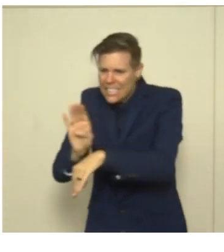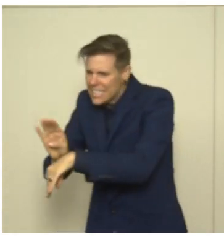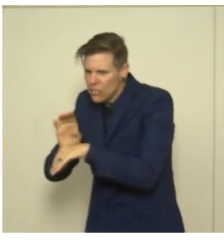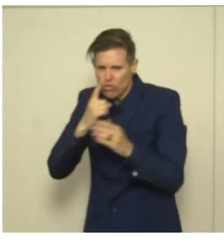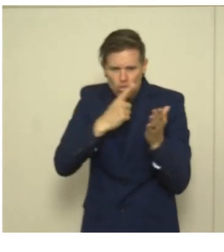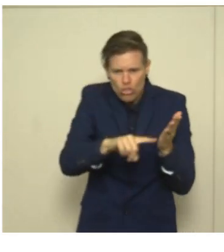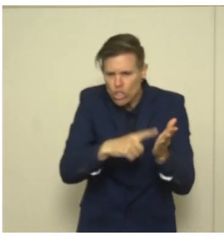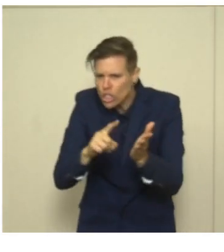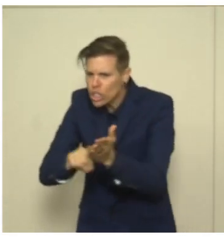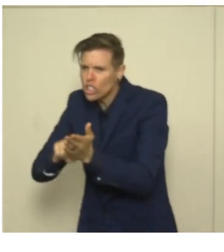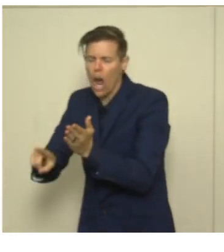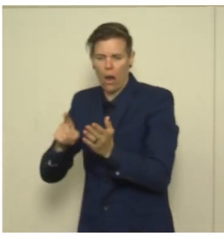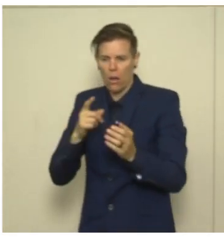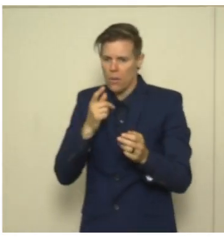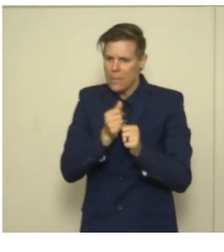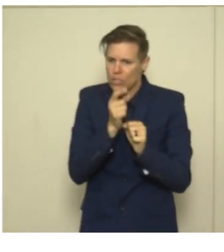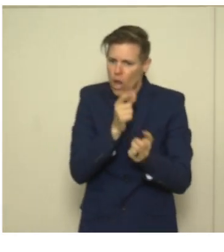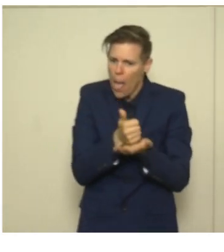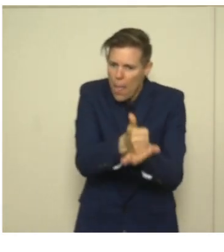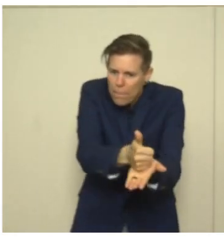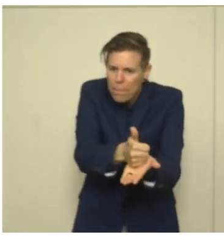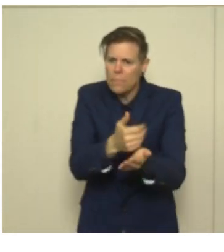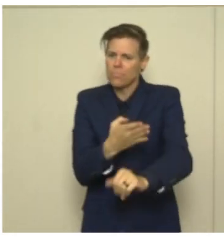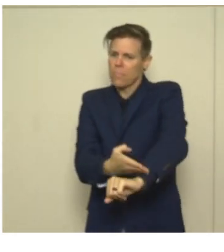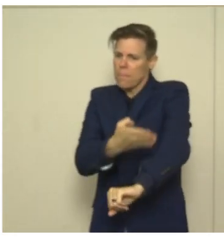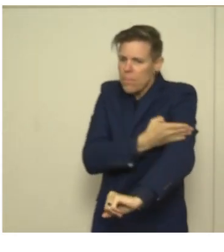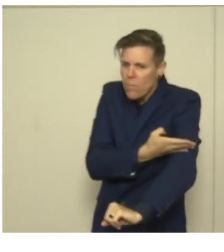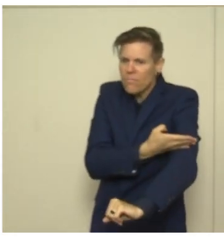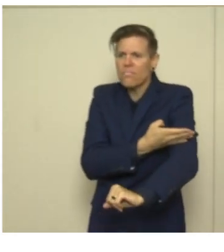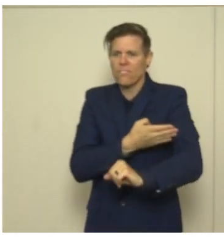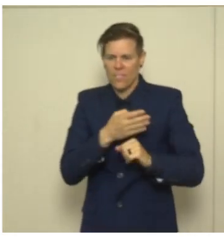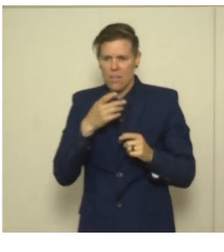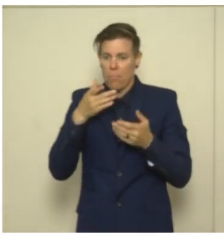sector, sometimes public sector. Frankly, I always do that. It's